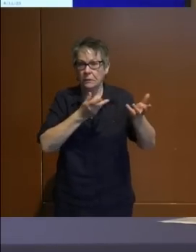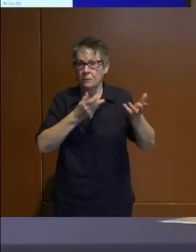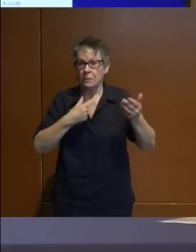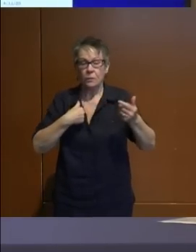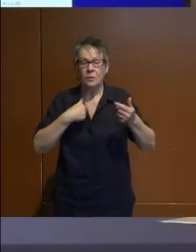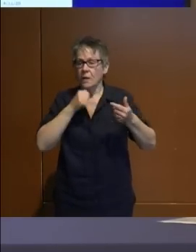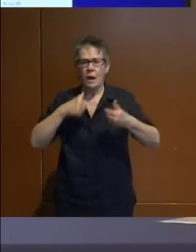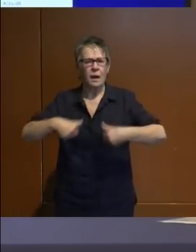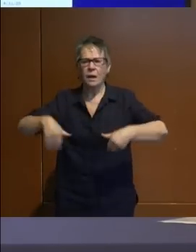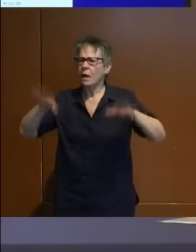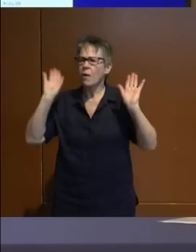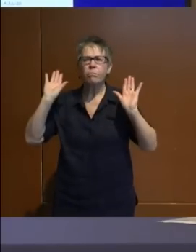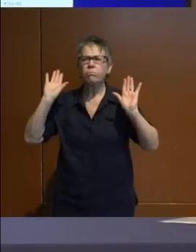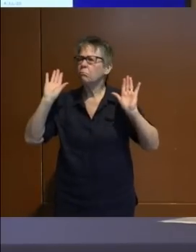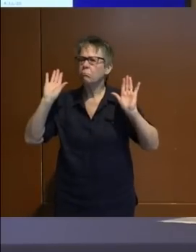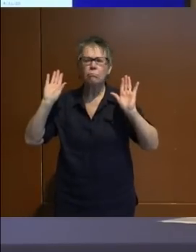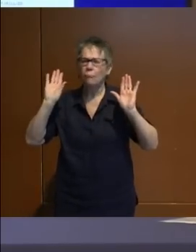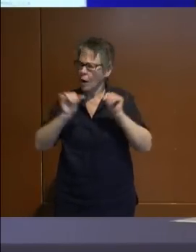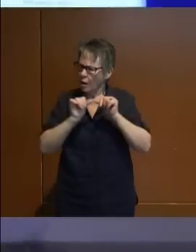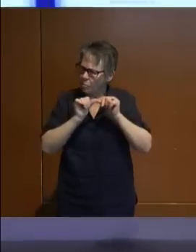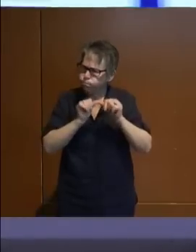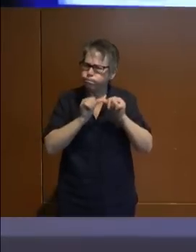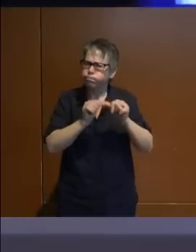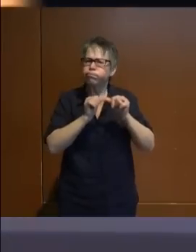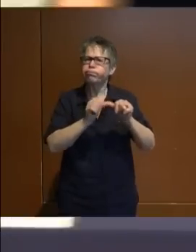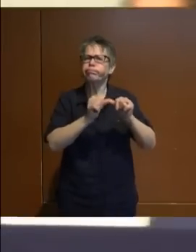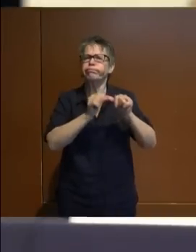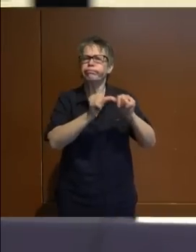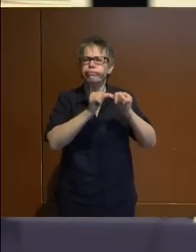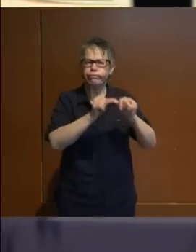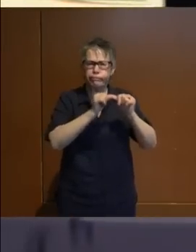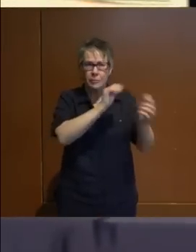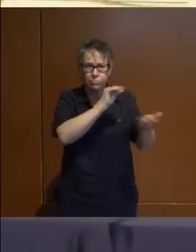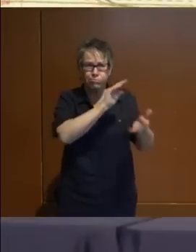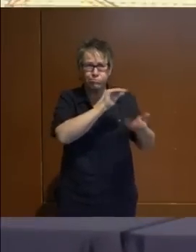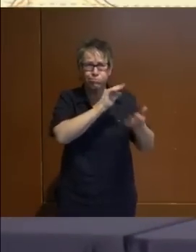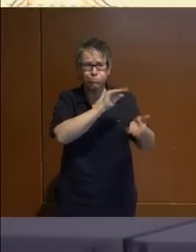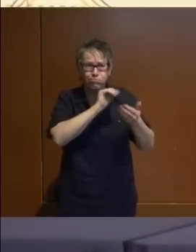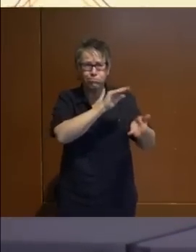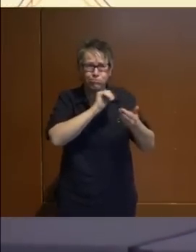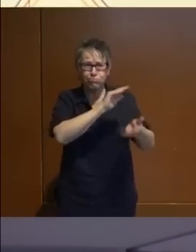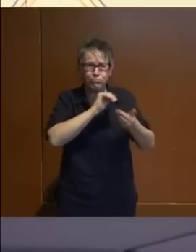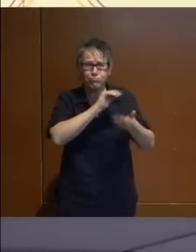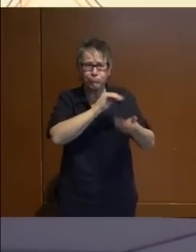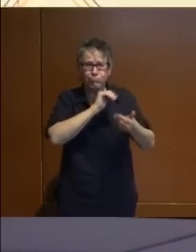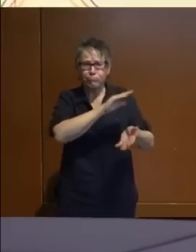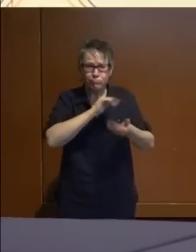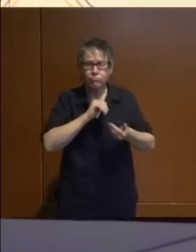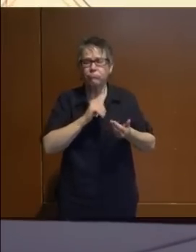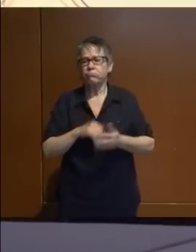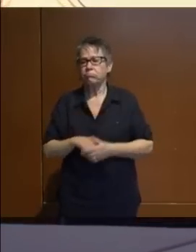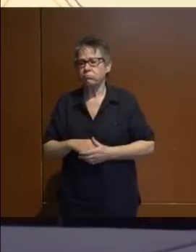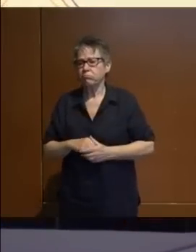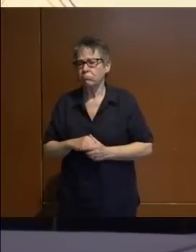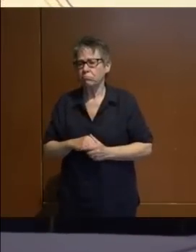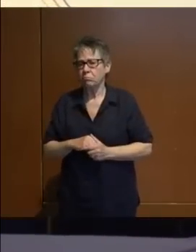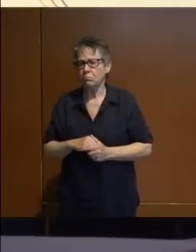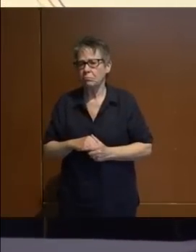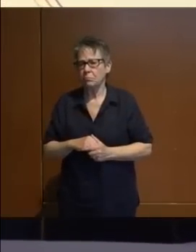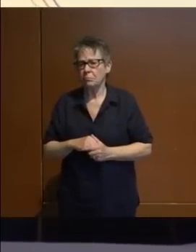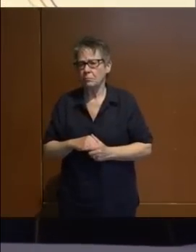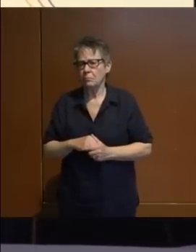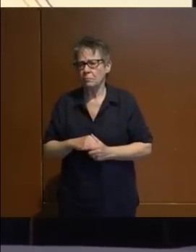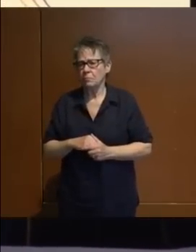Judy, anything else? I just want to talk a little bit about the pop-up. The first one, at the end of the week, it won't open the end of the